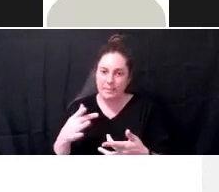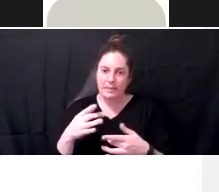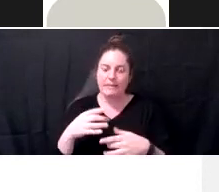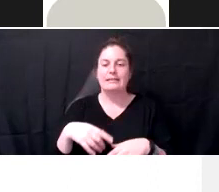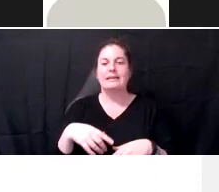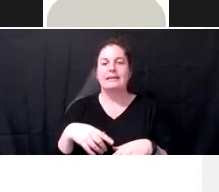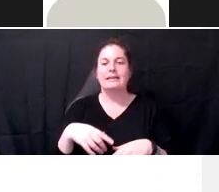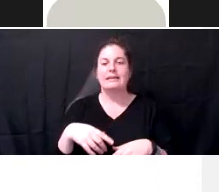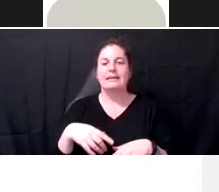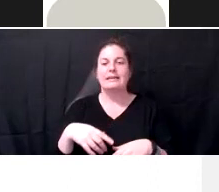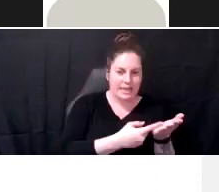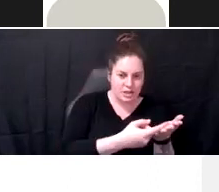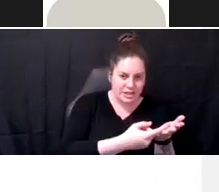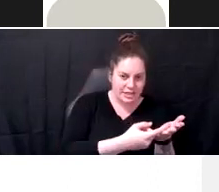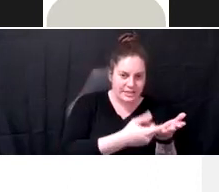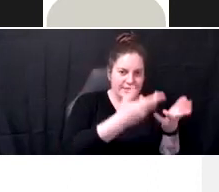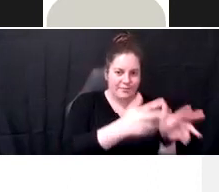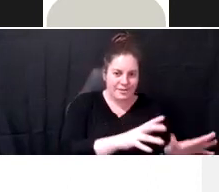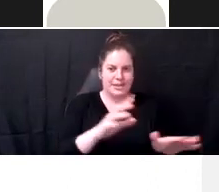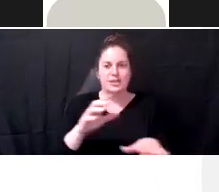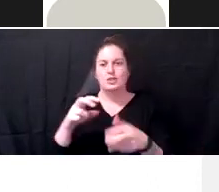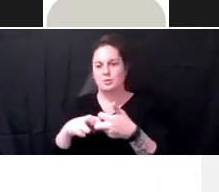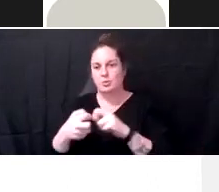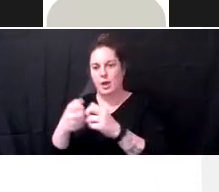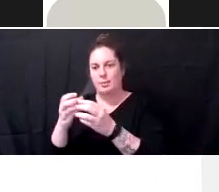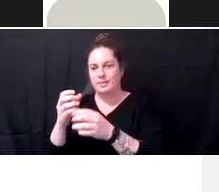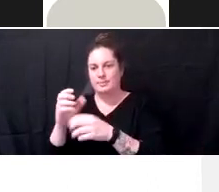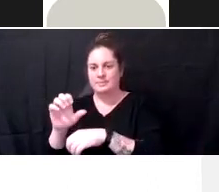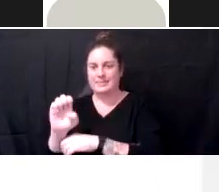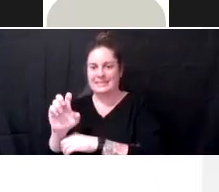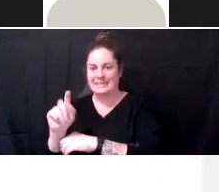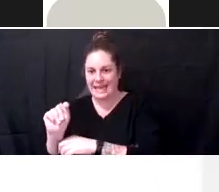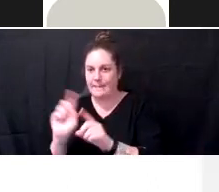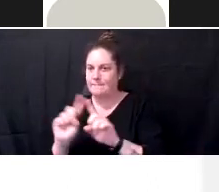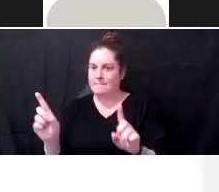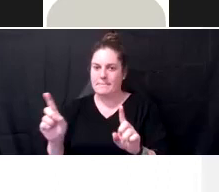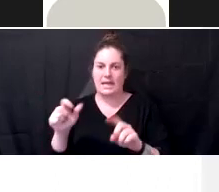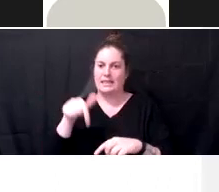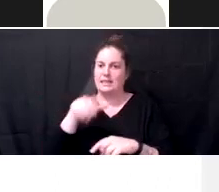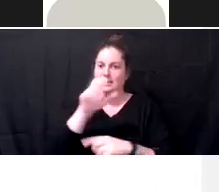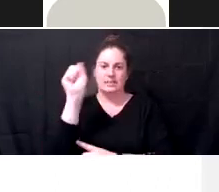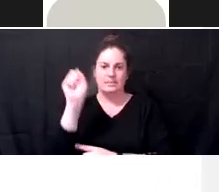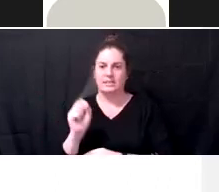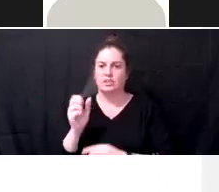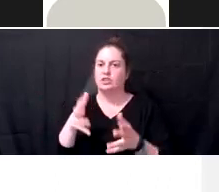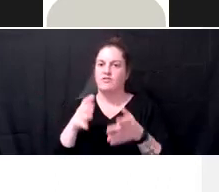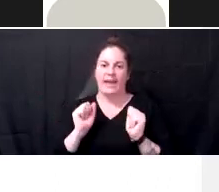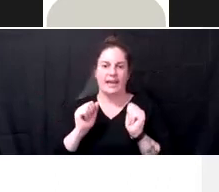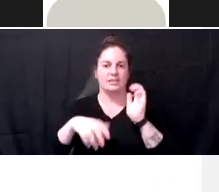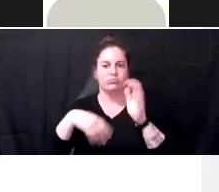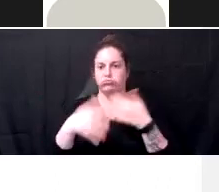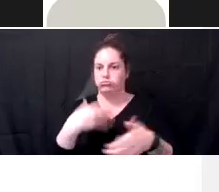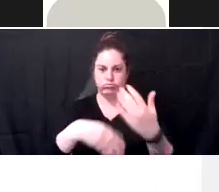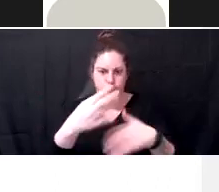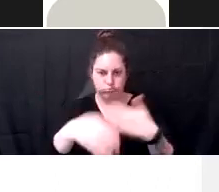topic before you do a problem set. But the way things are falling in this semester because of the time